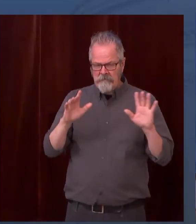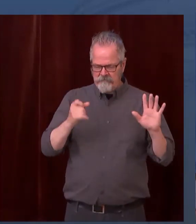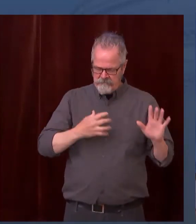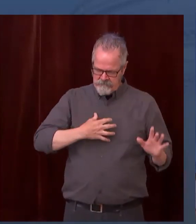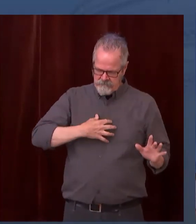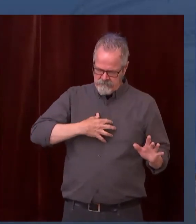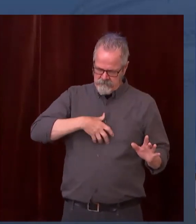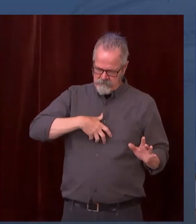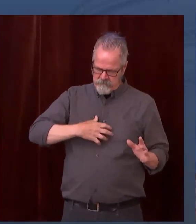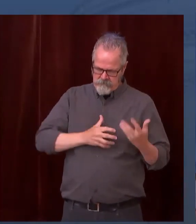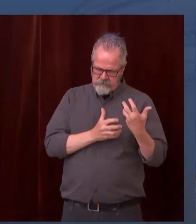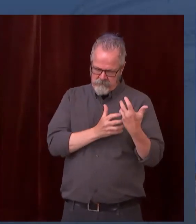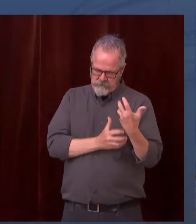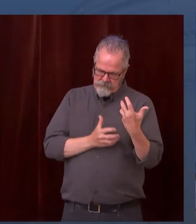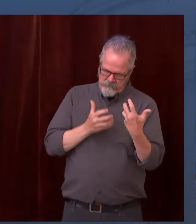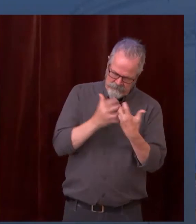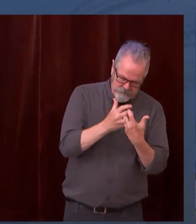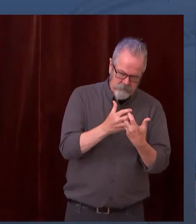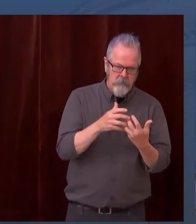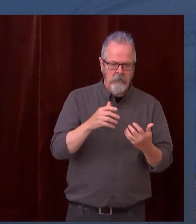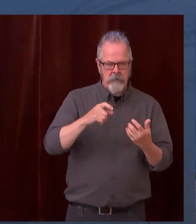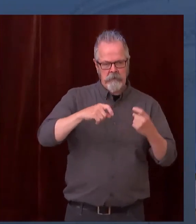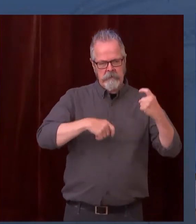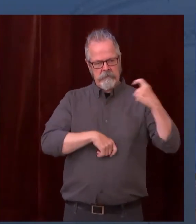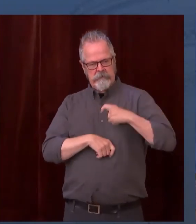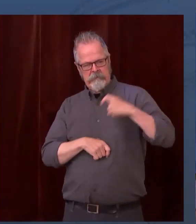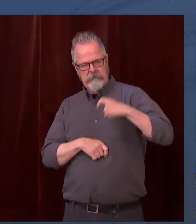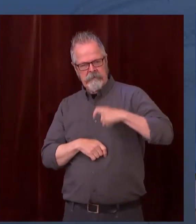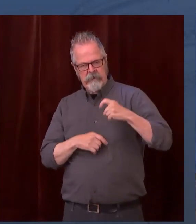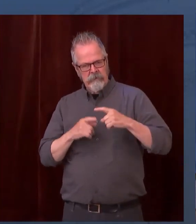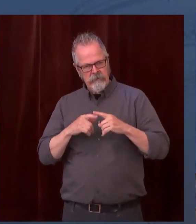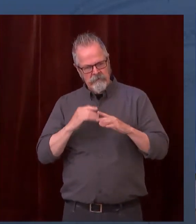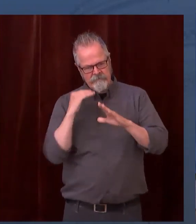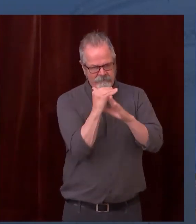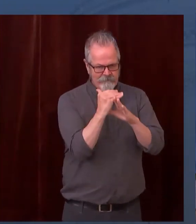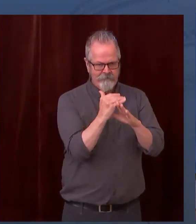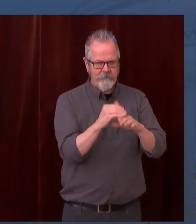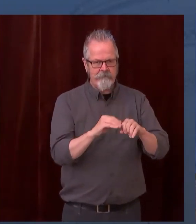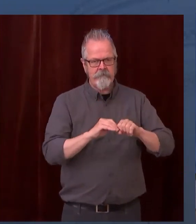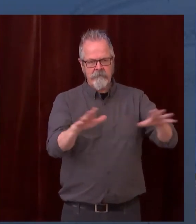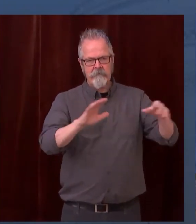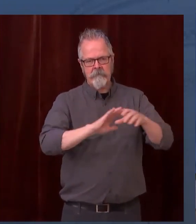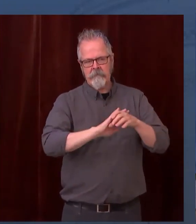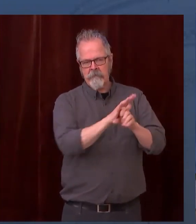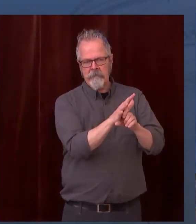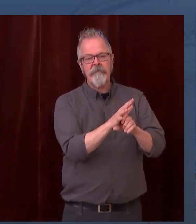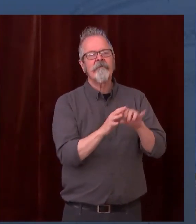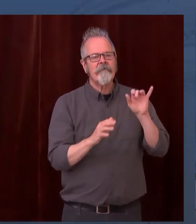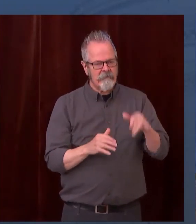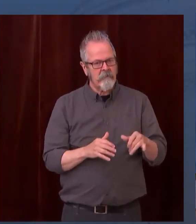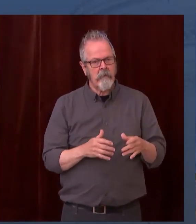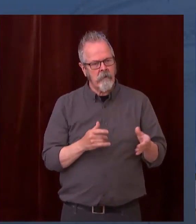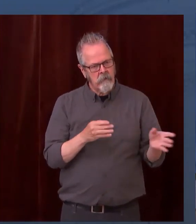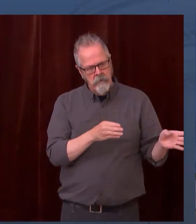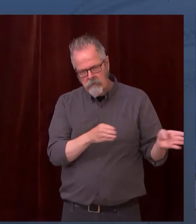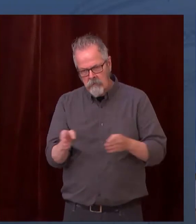let something roll over the top of us. And I believe we're going to be successful in this business rule and have been